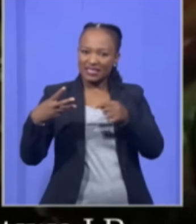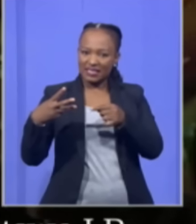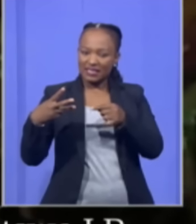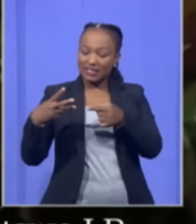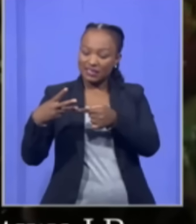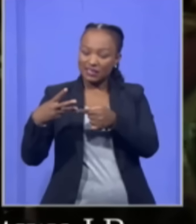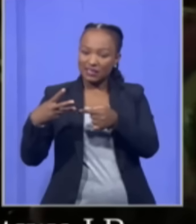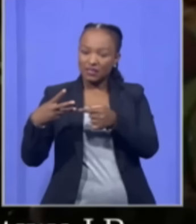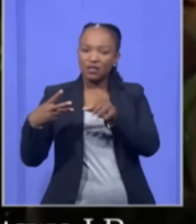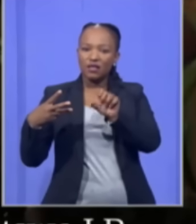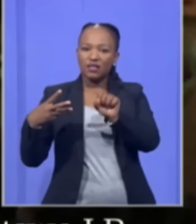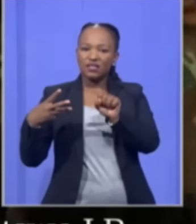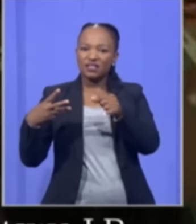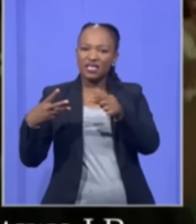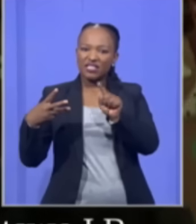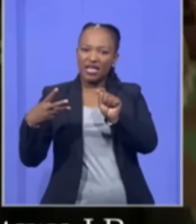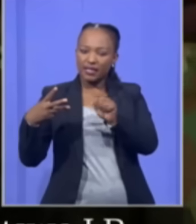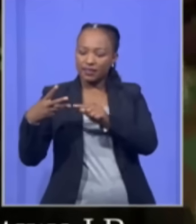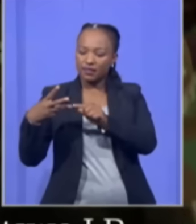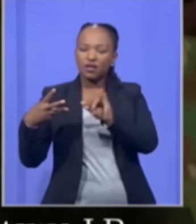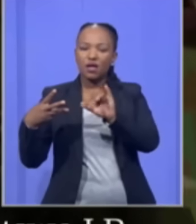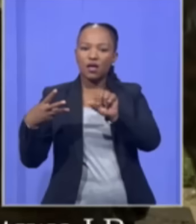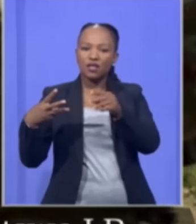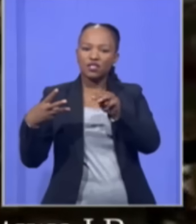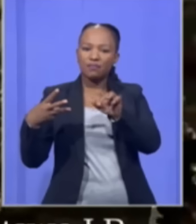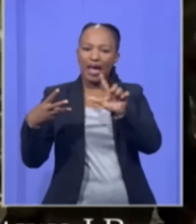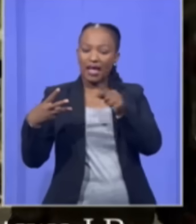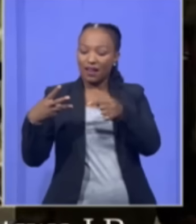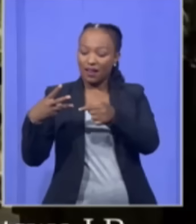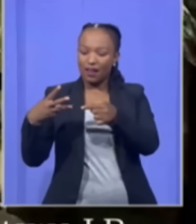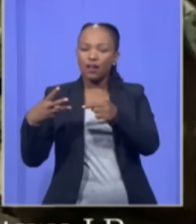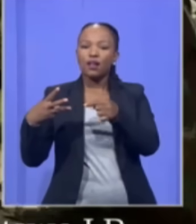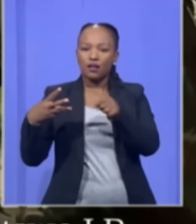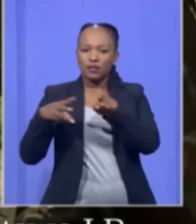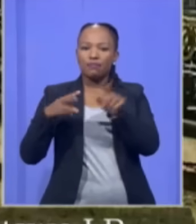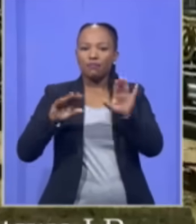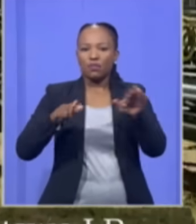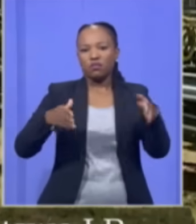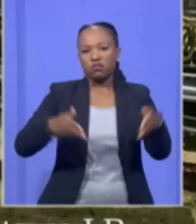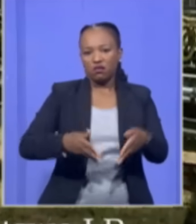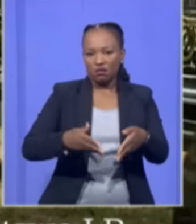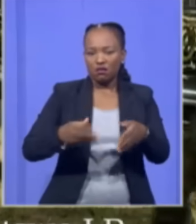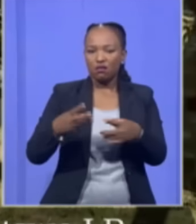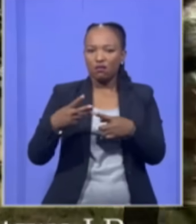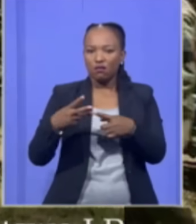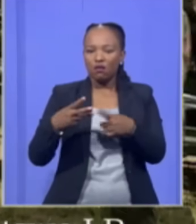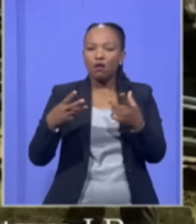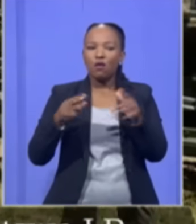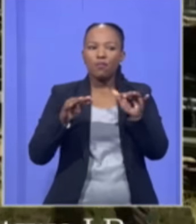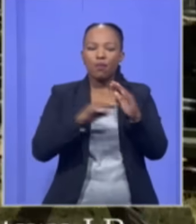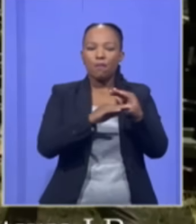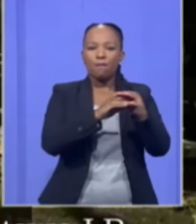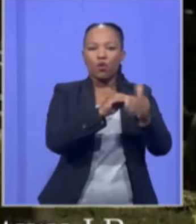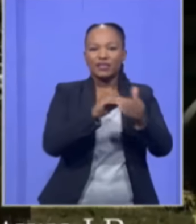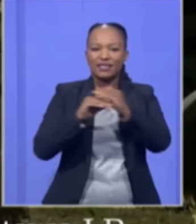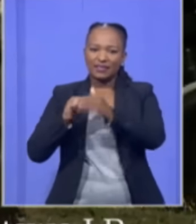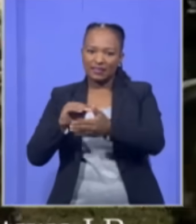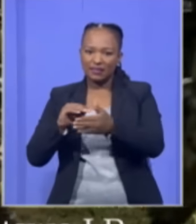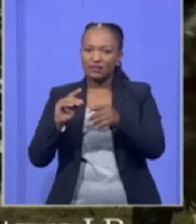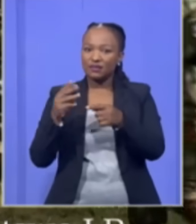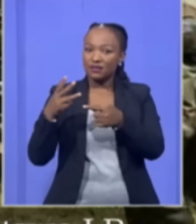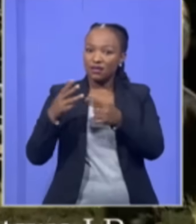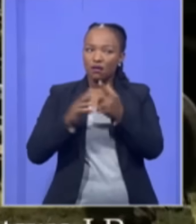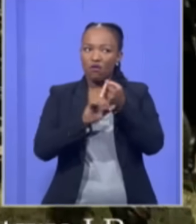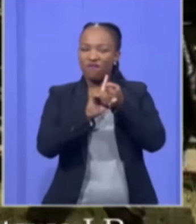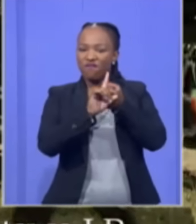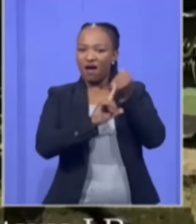la Sajene ya Sesole Ishmael Molahlei ya hlalositsweng e ne le mosireletsi wa baahi ba senang molato le molwanedi wa batho